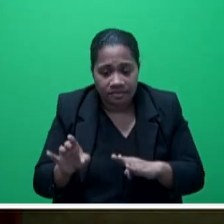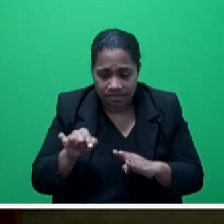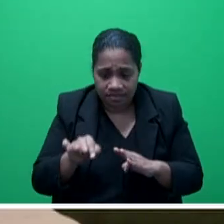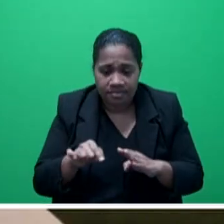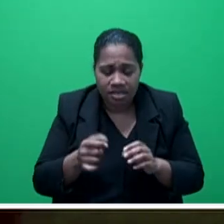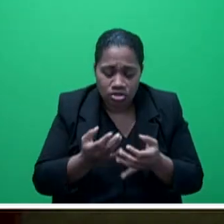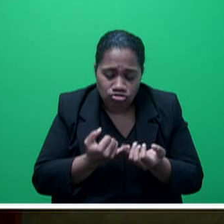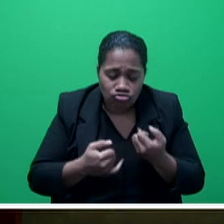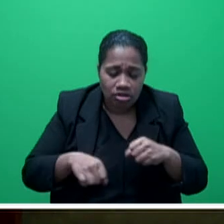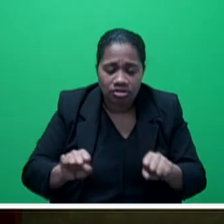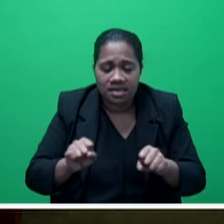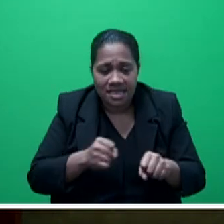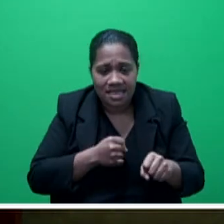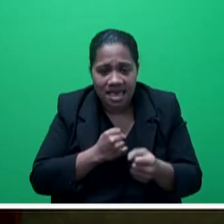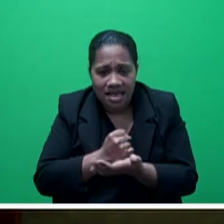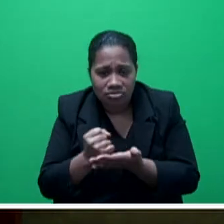Plan.